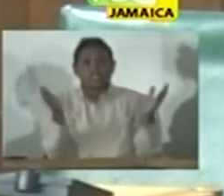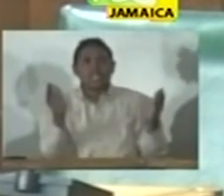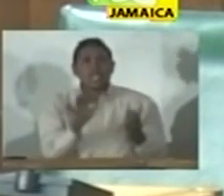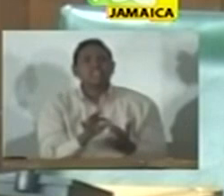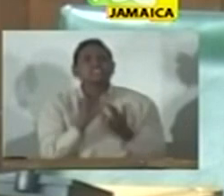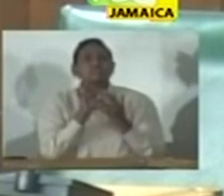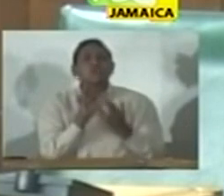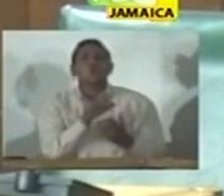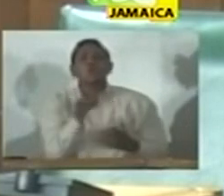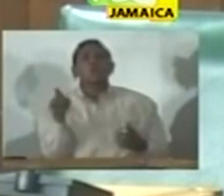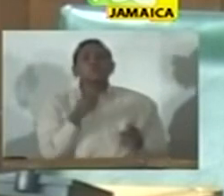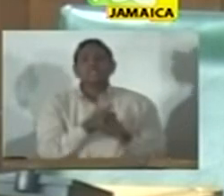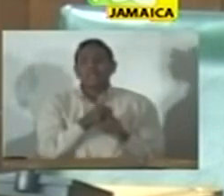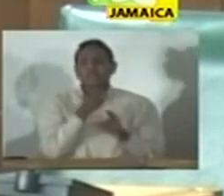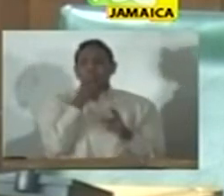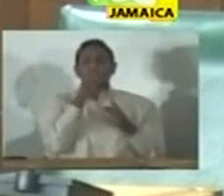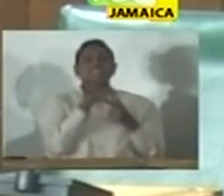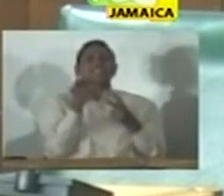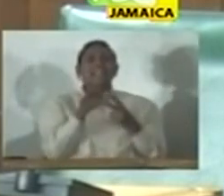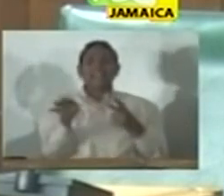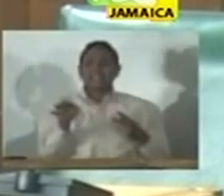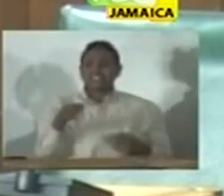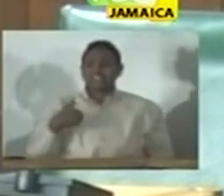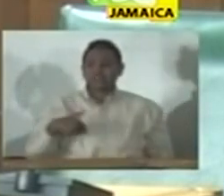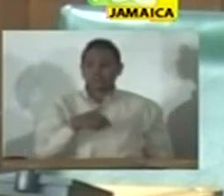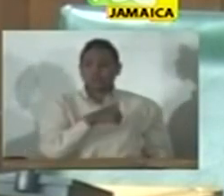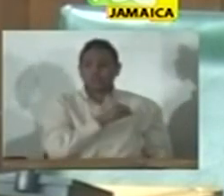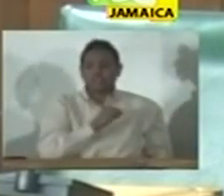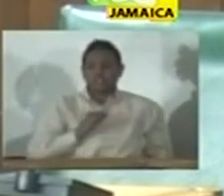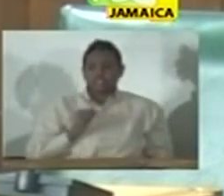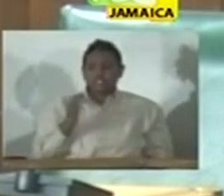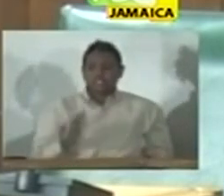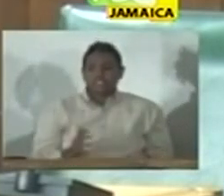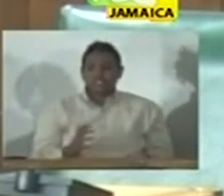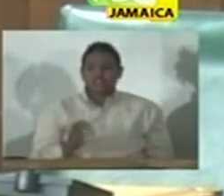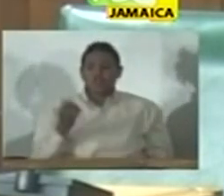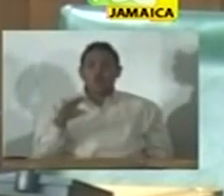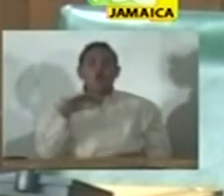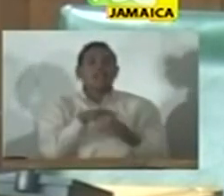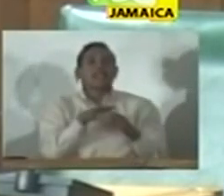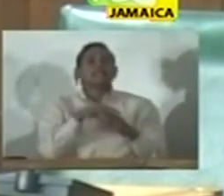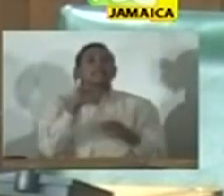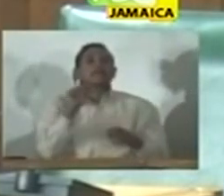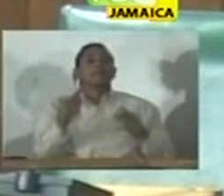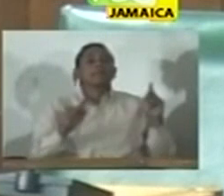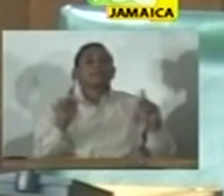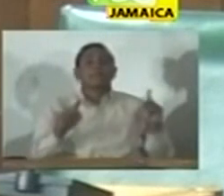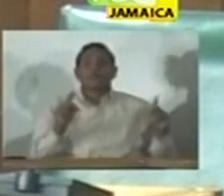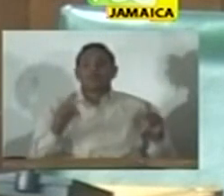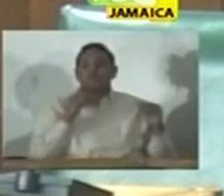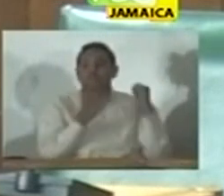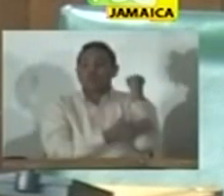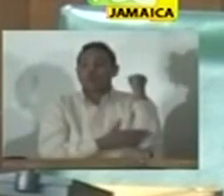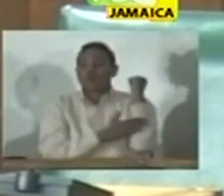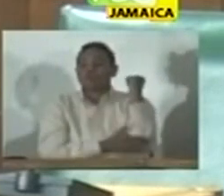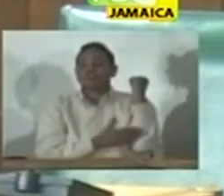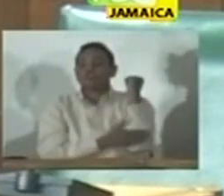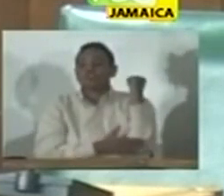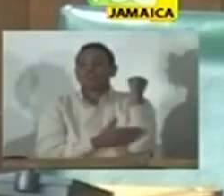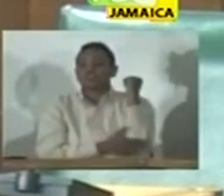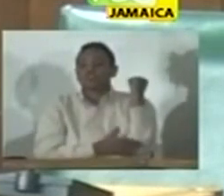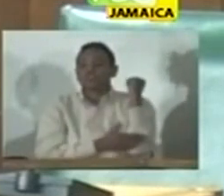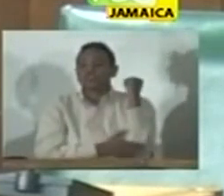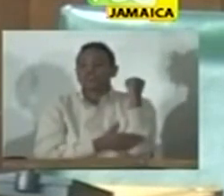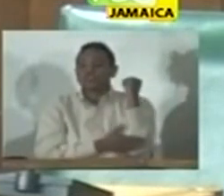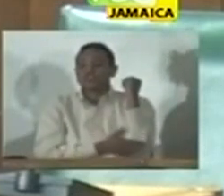especially those that are selected, as we are as senators, or elected by the people of the country,